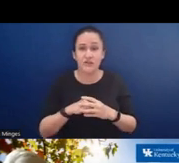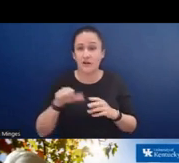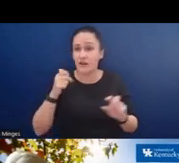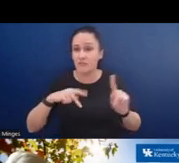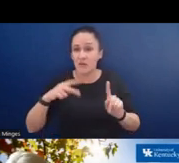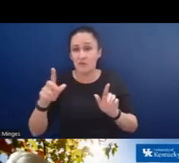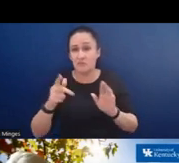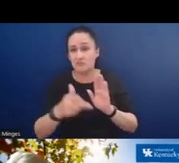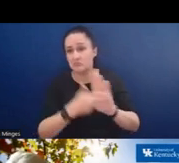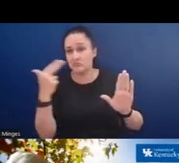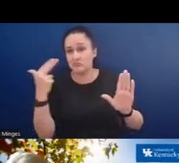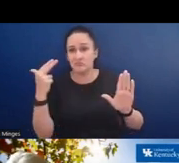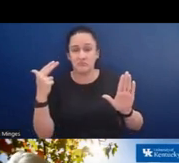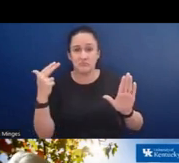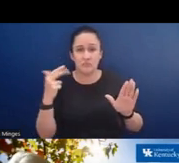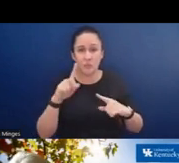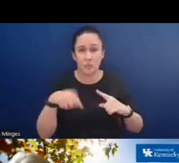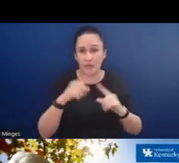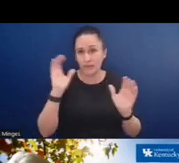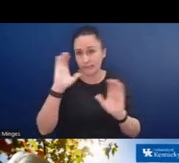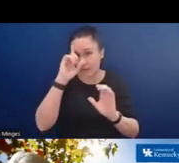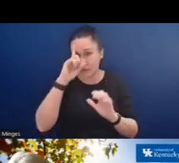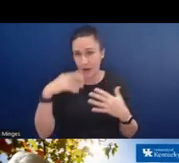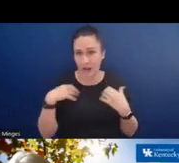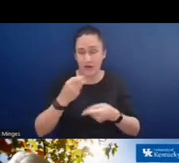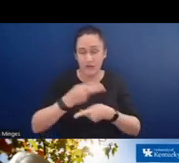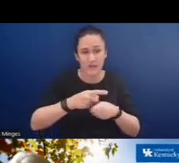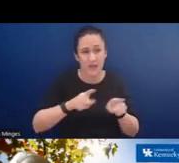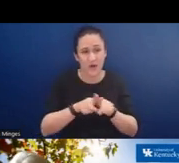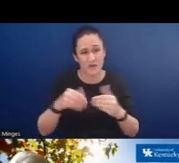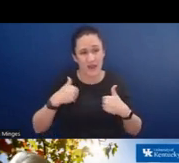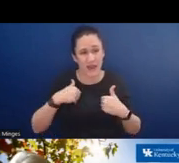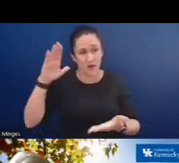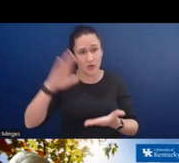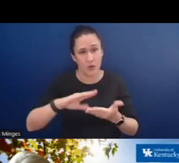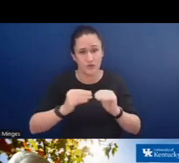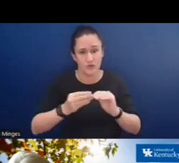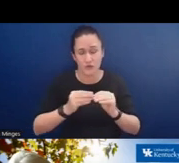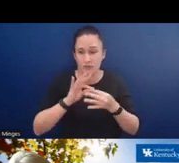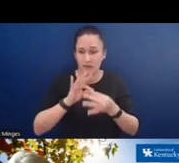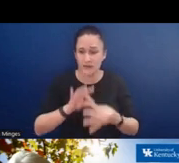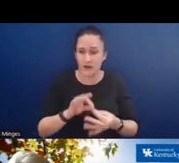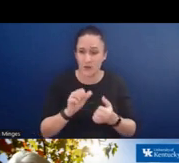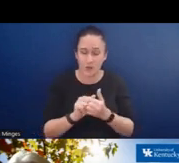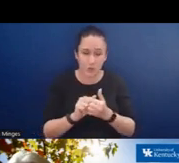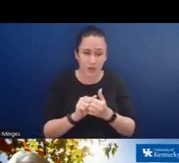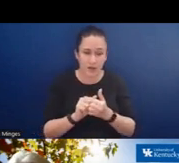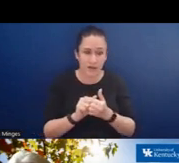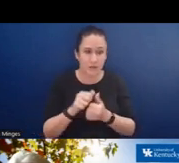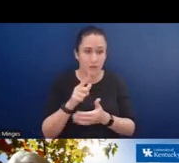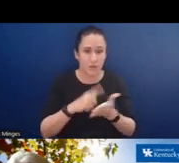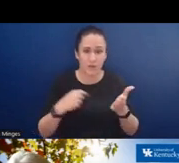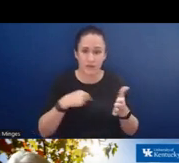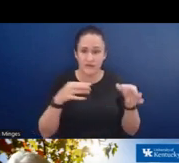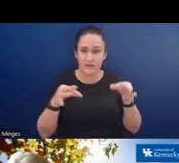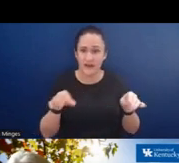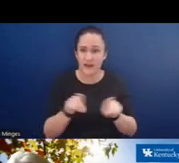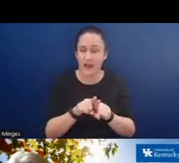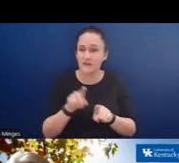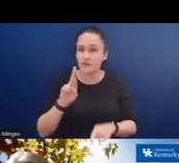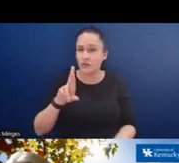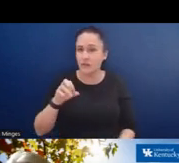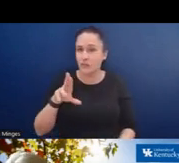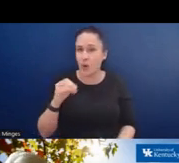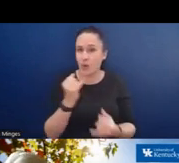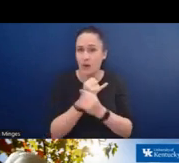when seeking healthcare. And then they also had a low score related to what we defined reproductive autonomy, that they didn't have the